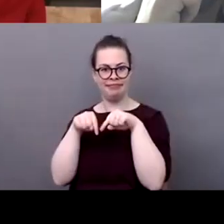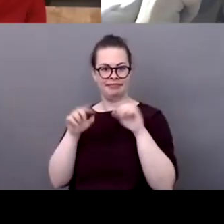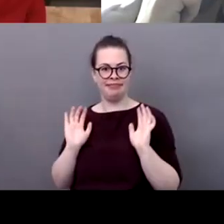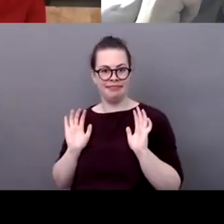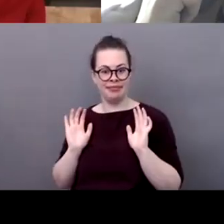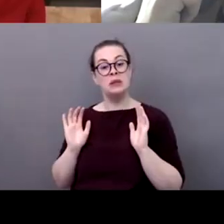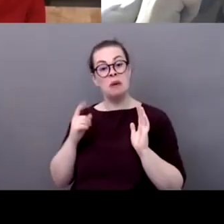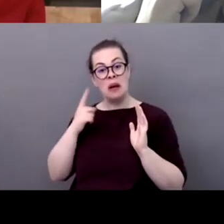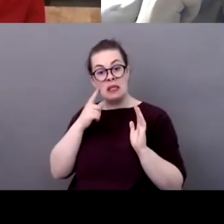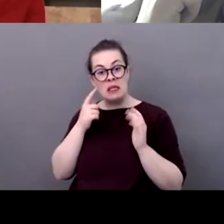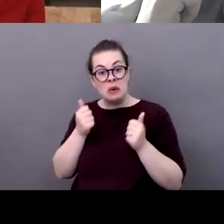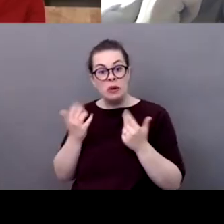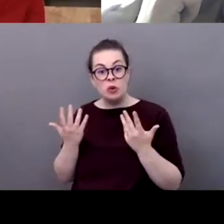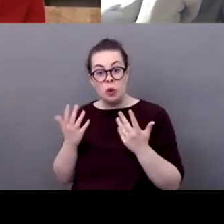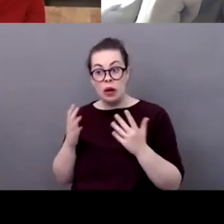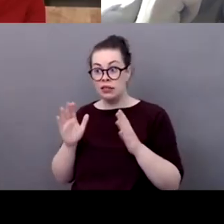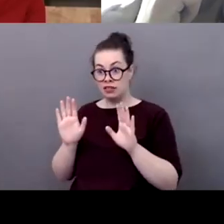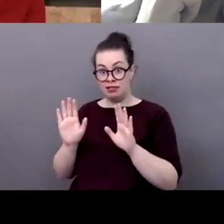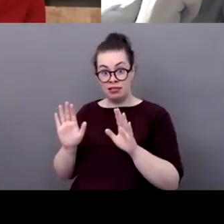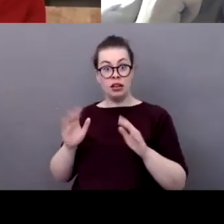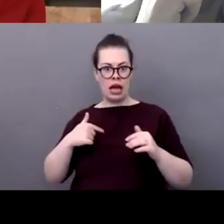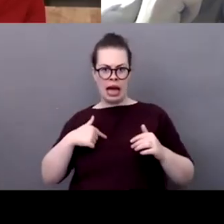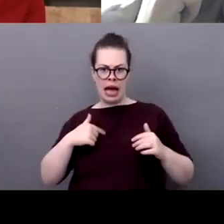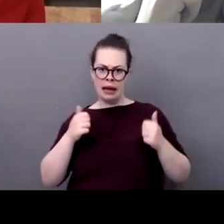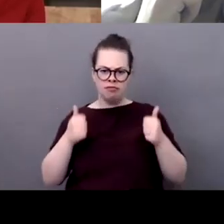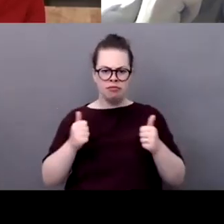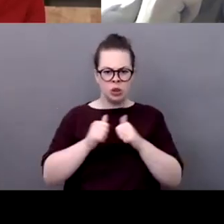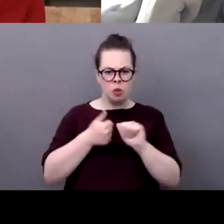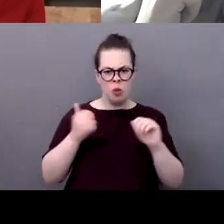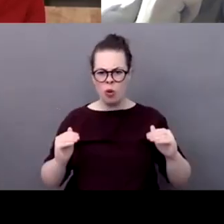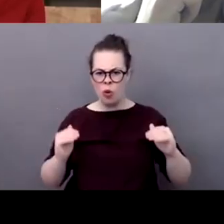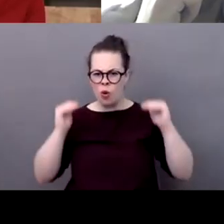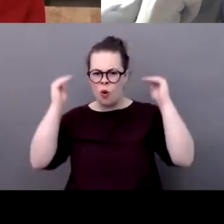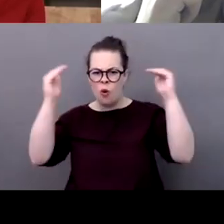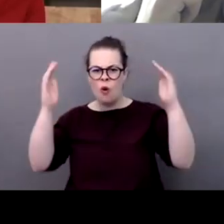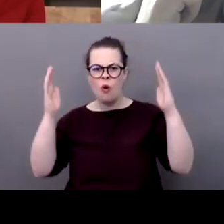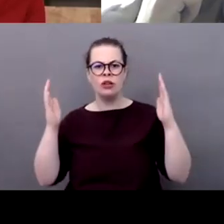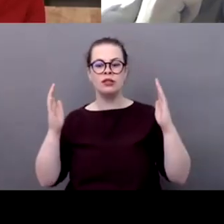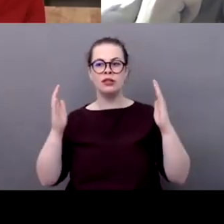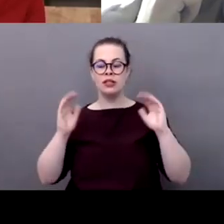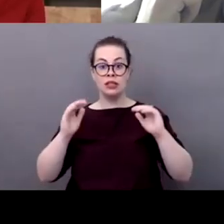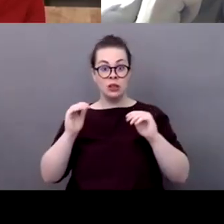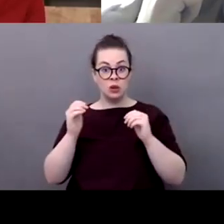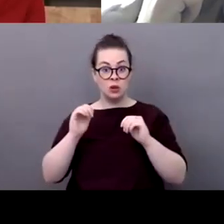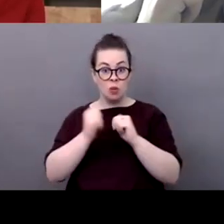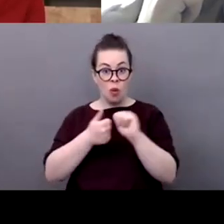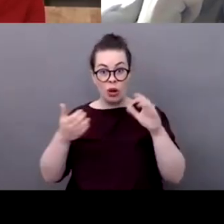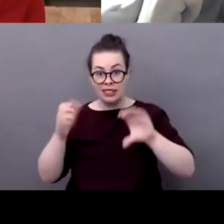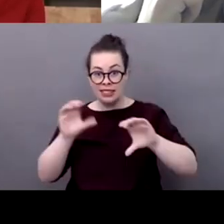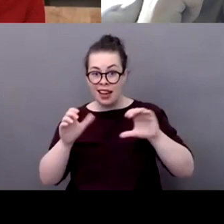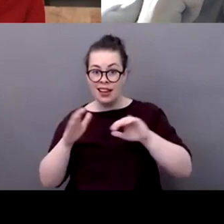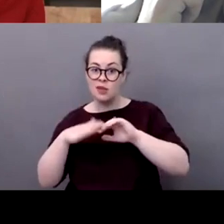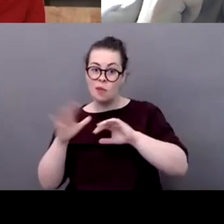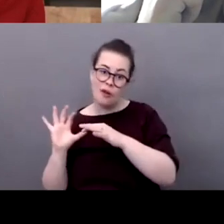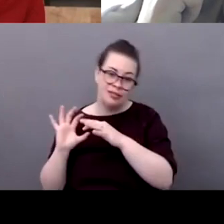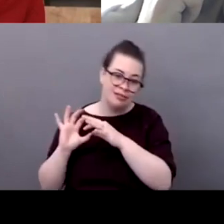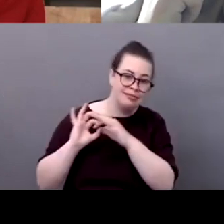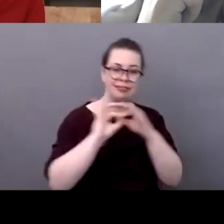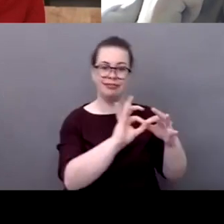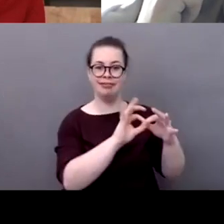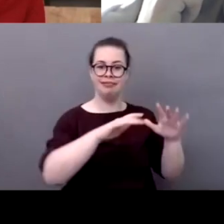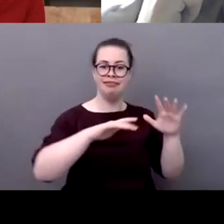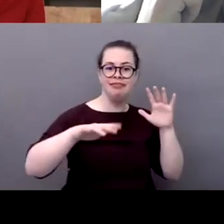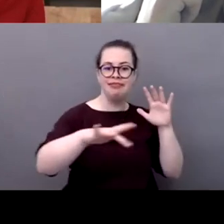ecosystems in terms of sports performance and recovery. And so sports science around nature connection and exposure would be